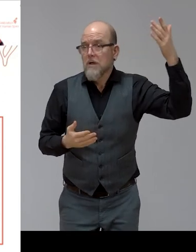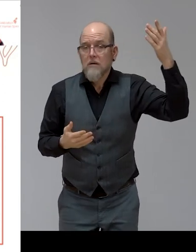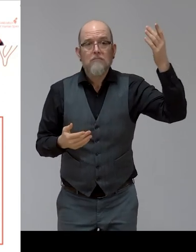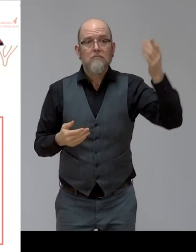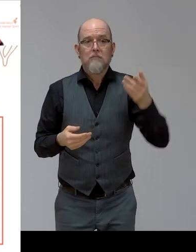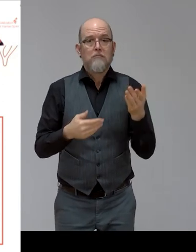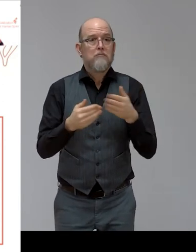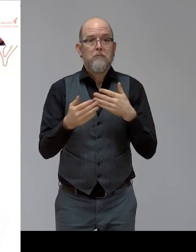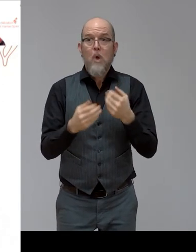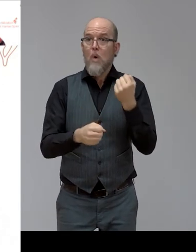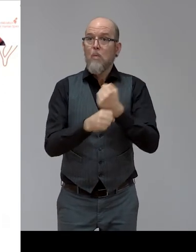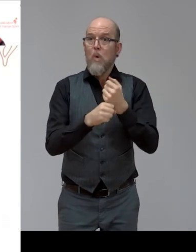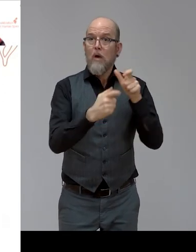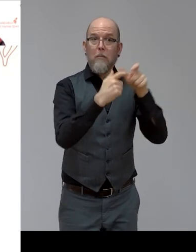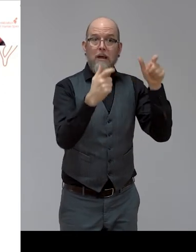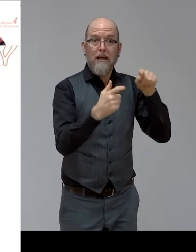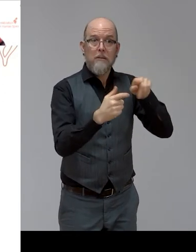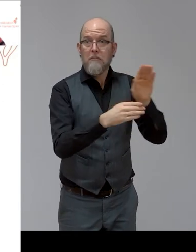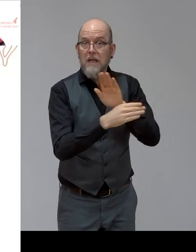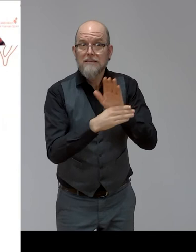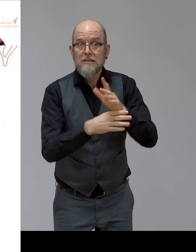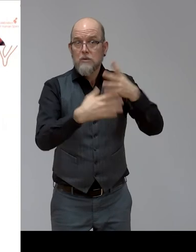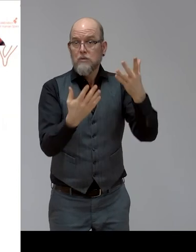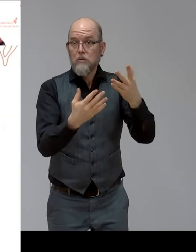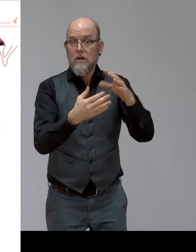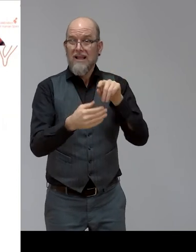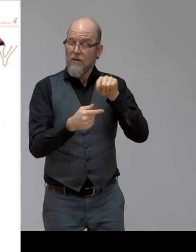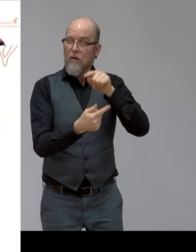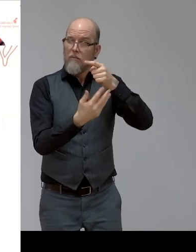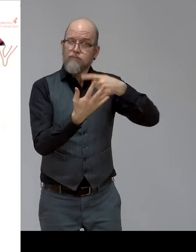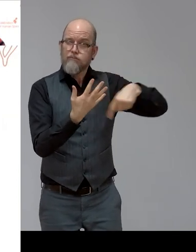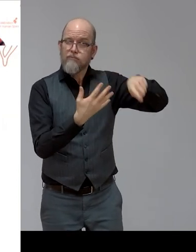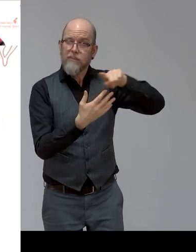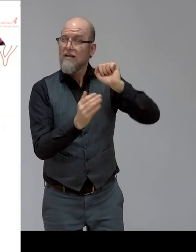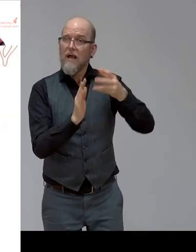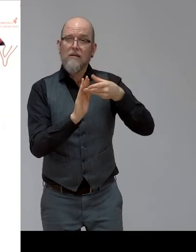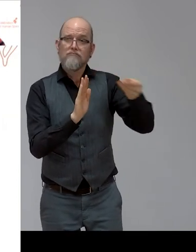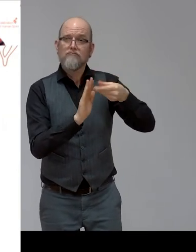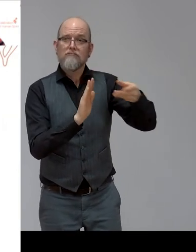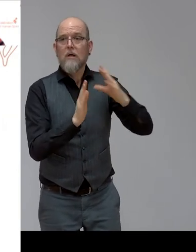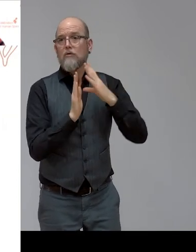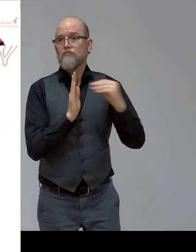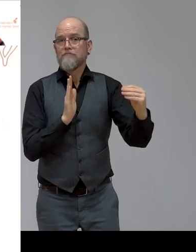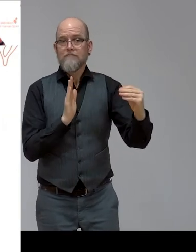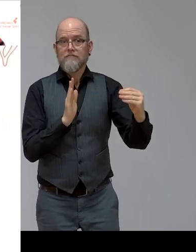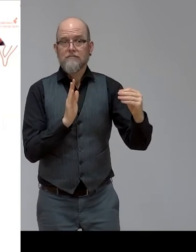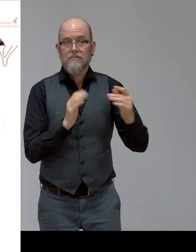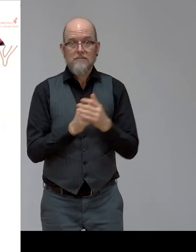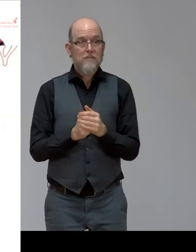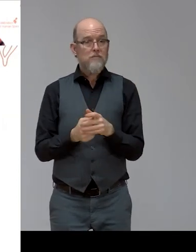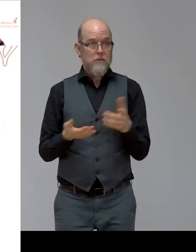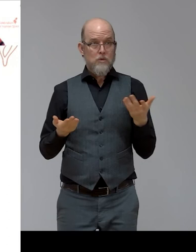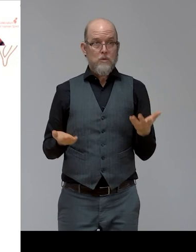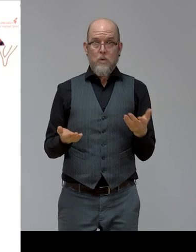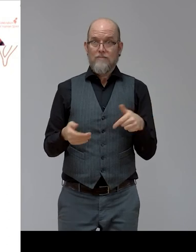associations, and donors. Business model to achieve this replication. Like in India, we hope to make this